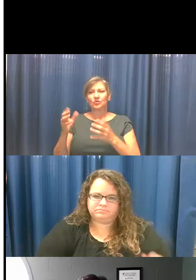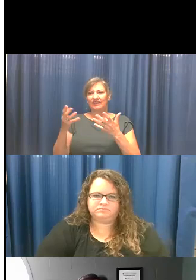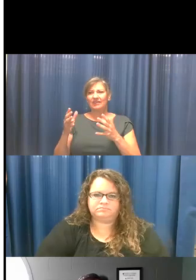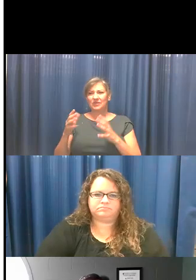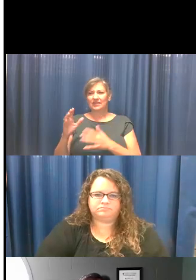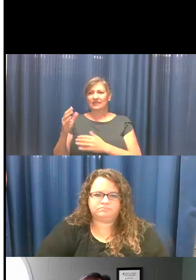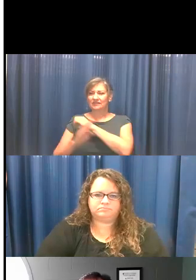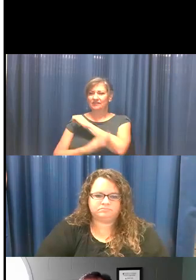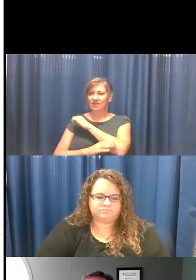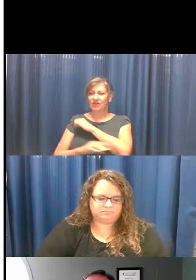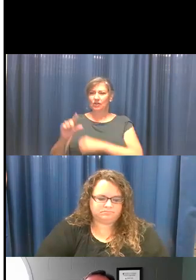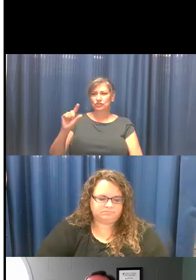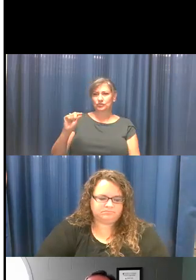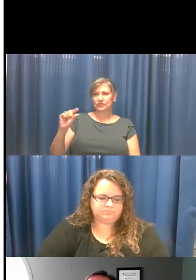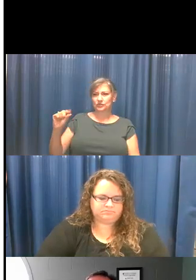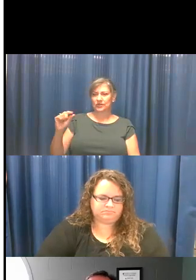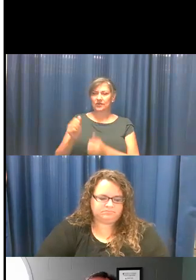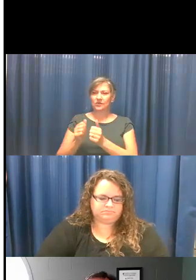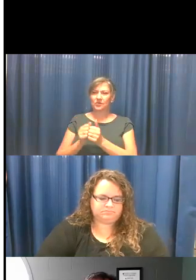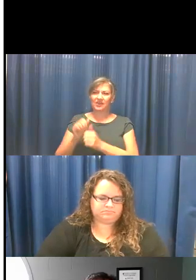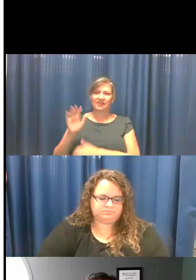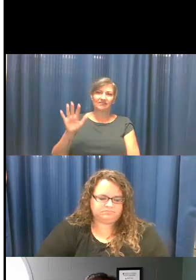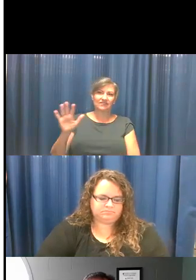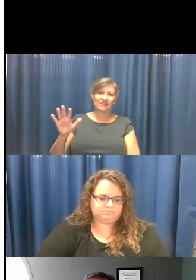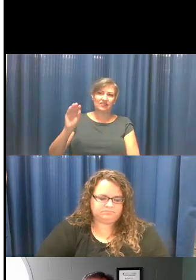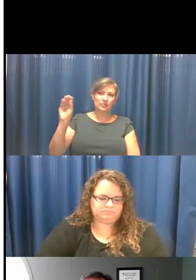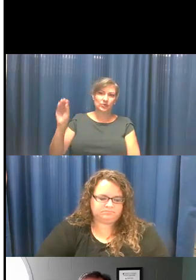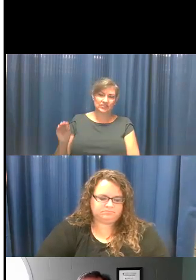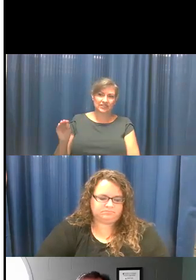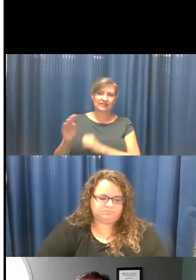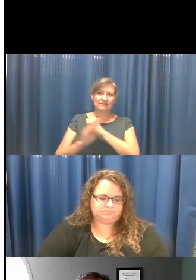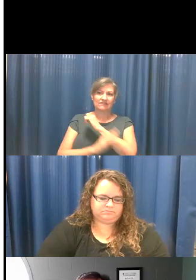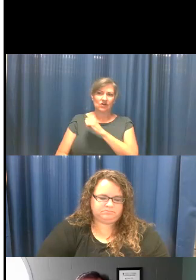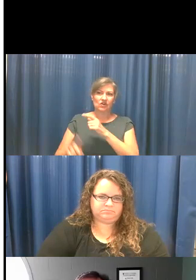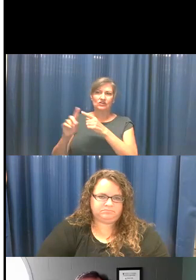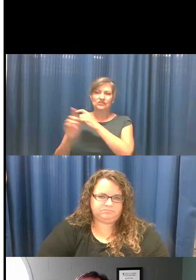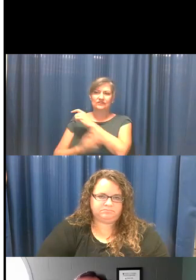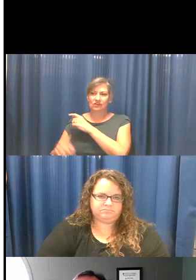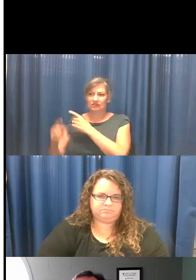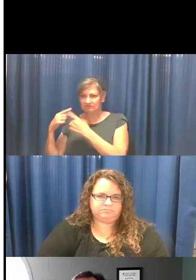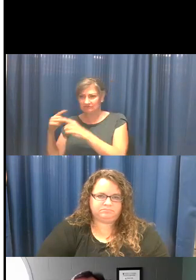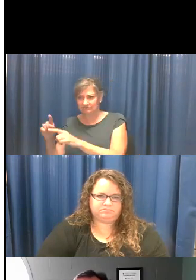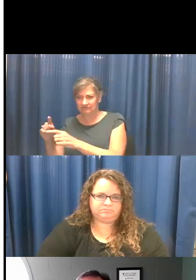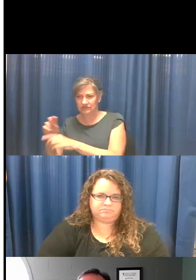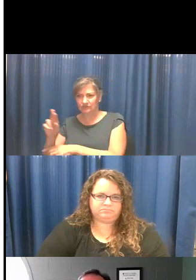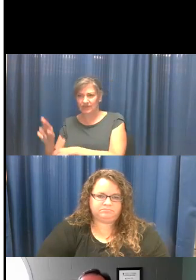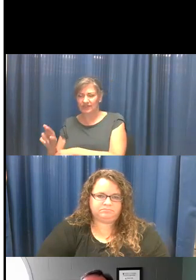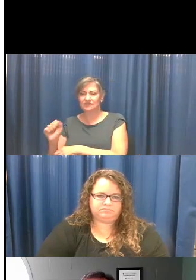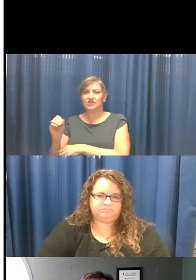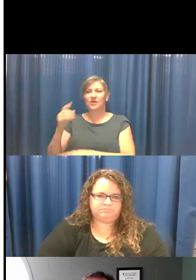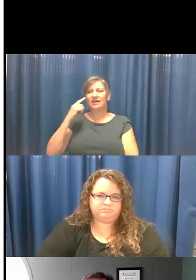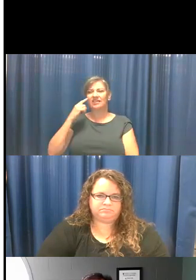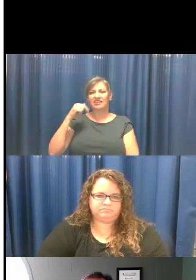fall 2020 with a 55% fall-to-fall retention rate last year. And so I think this was